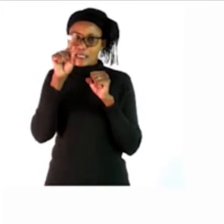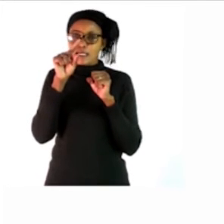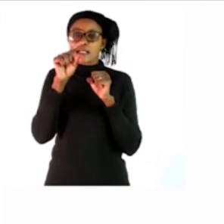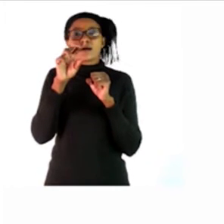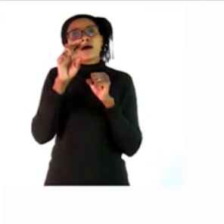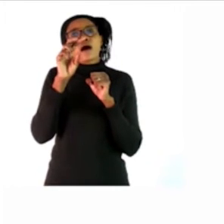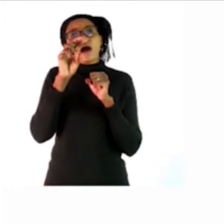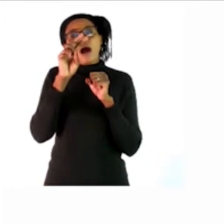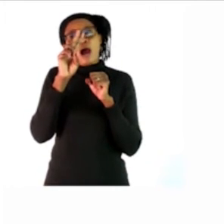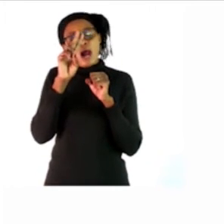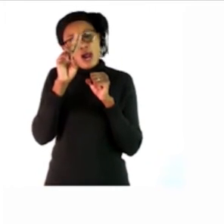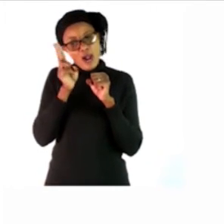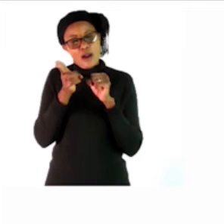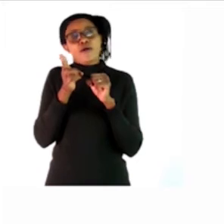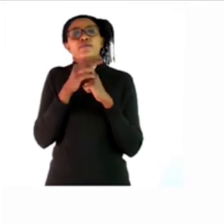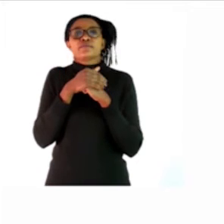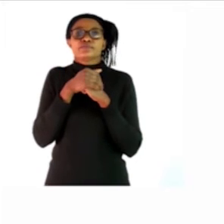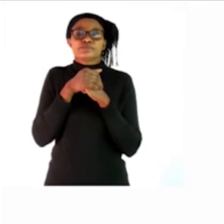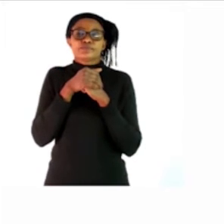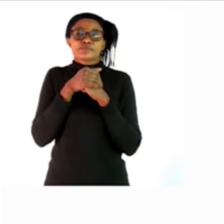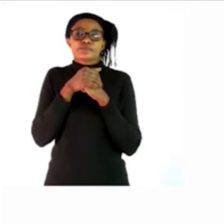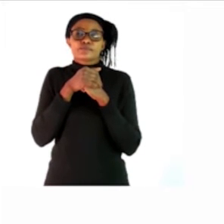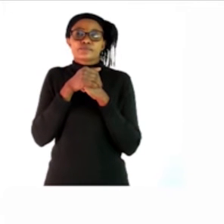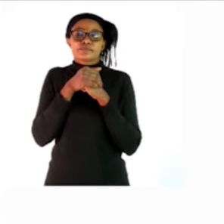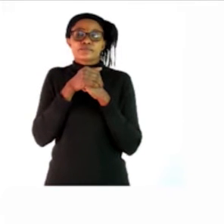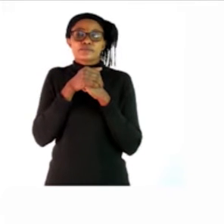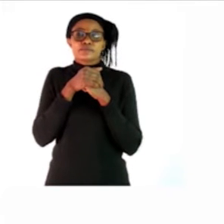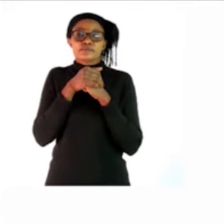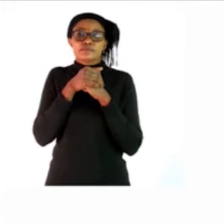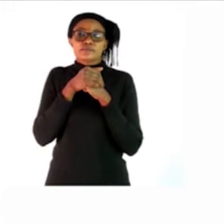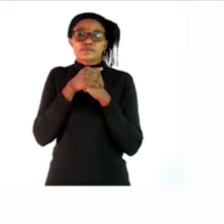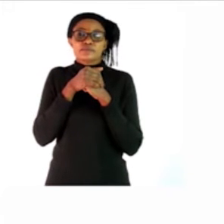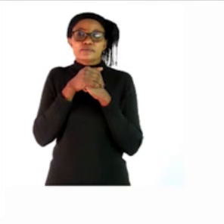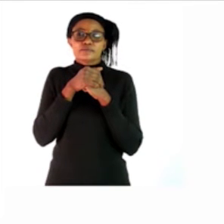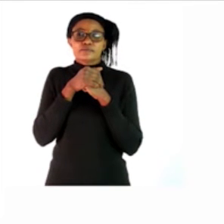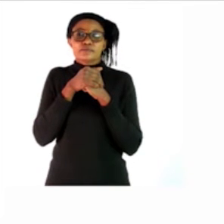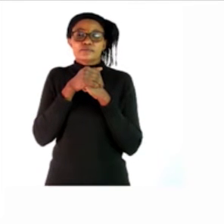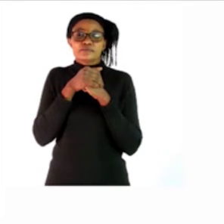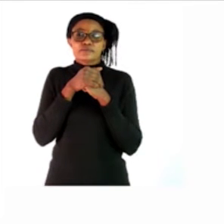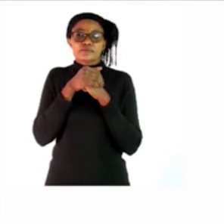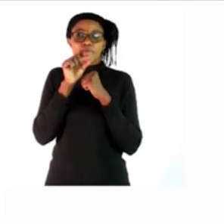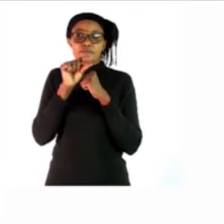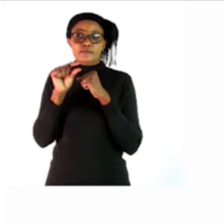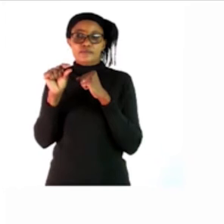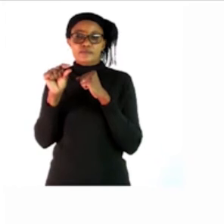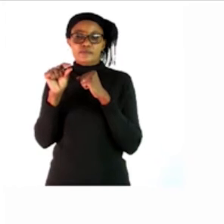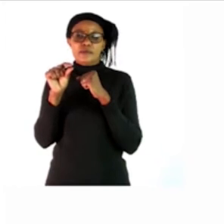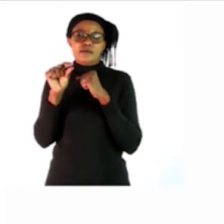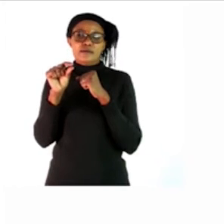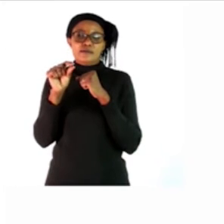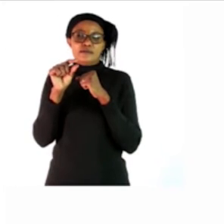the H, the small letter H. The next word under is